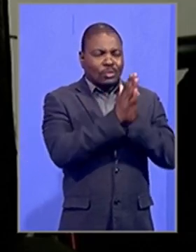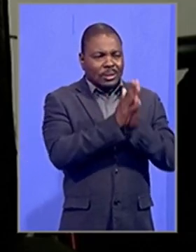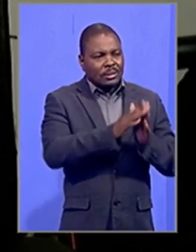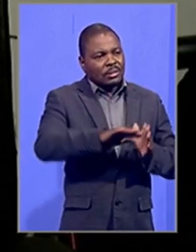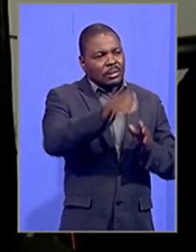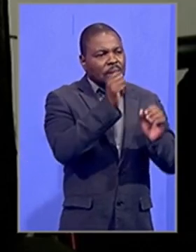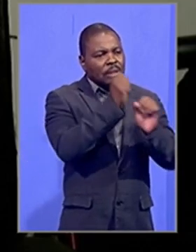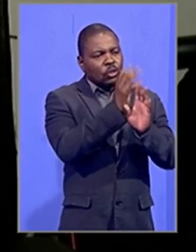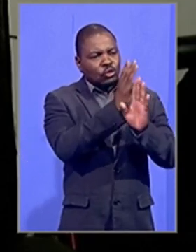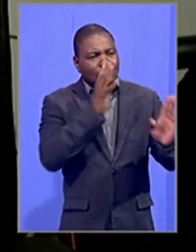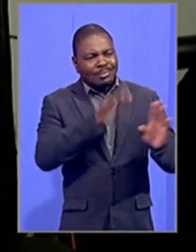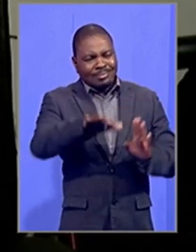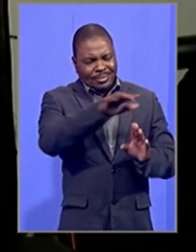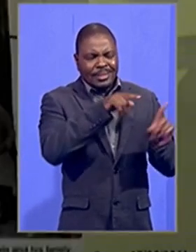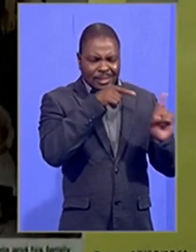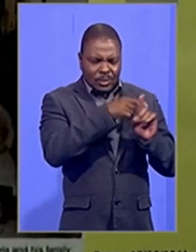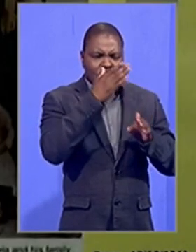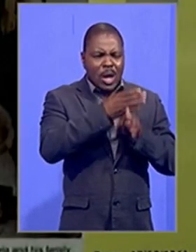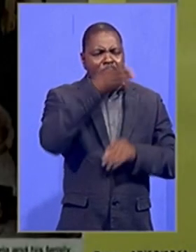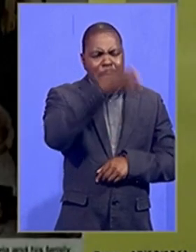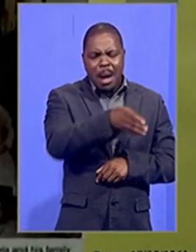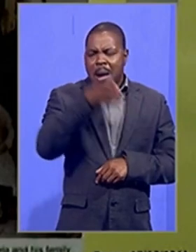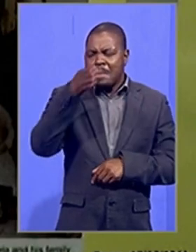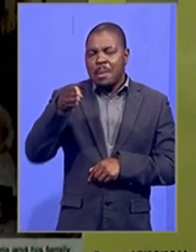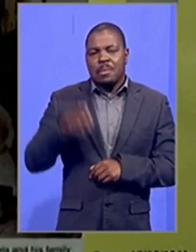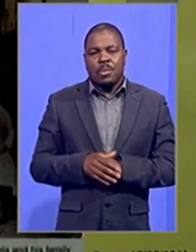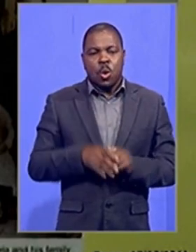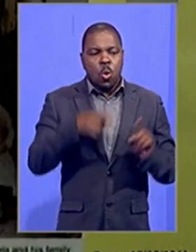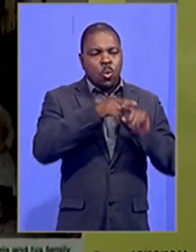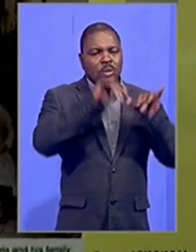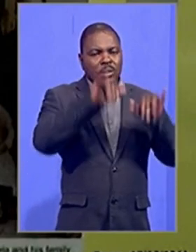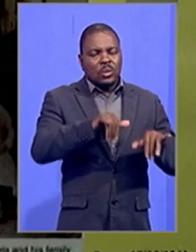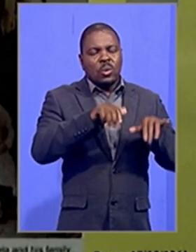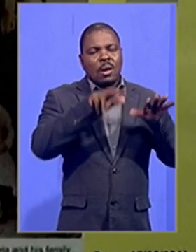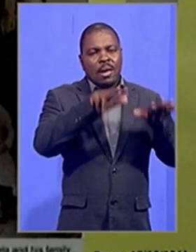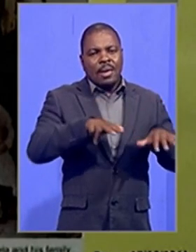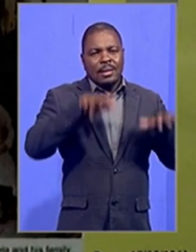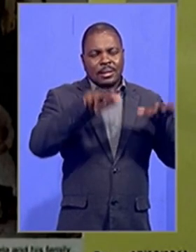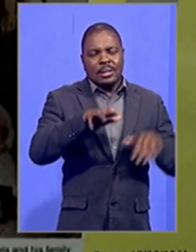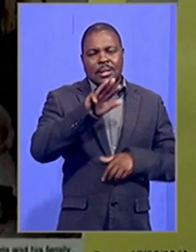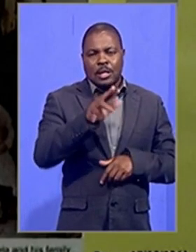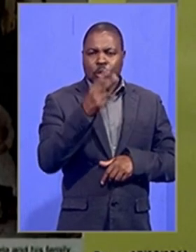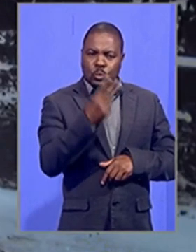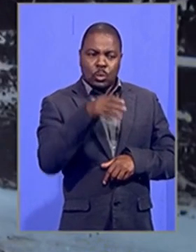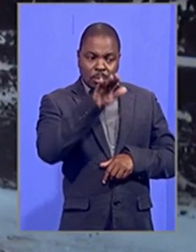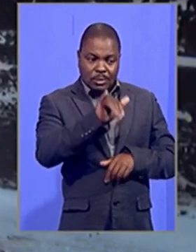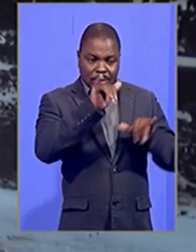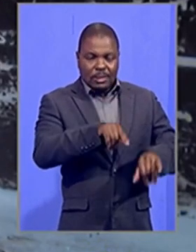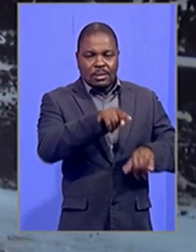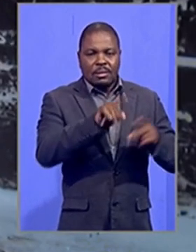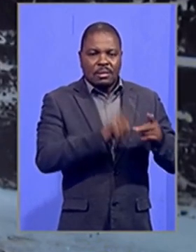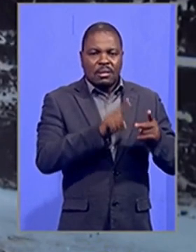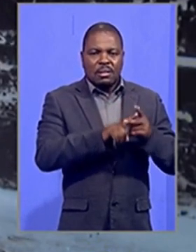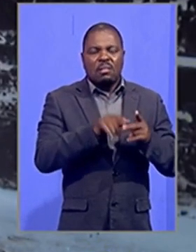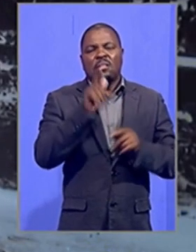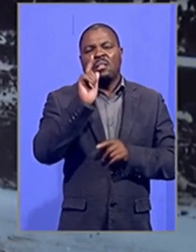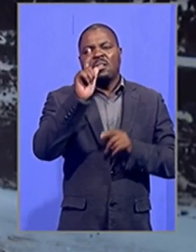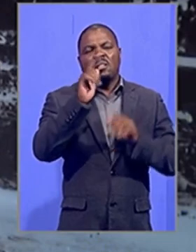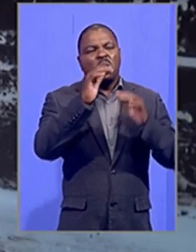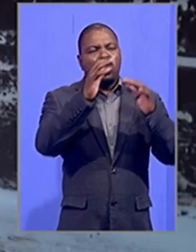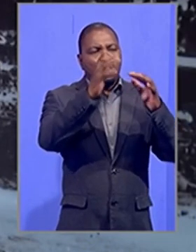dikerekeng hunda le mesebetsi ya hae Mapikela o dutse vai huku ka 1892 itse ho ba vai huku e